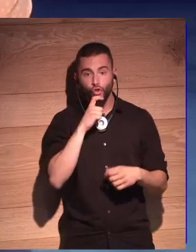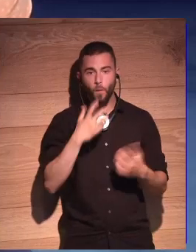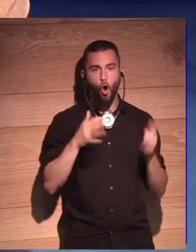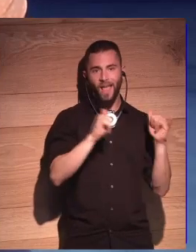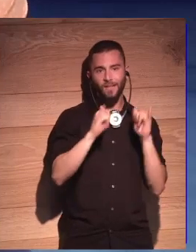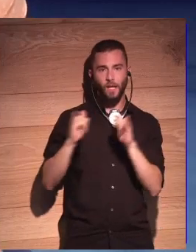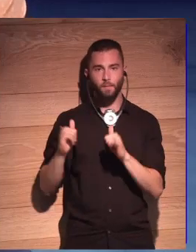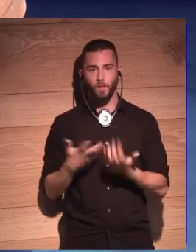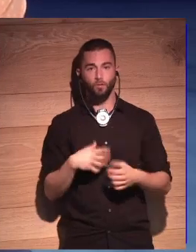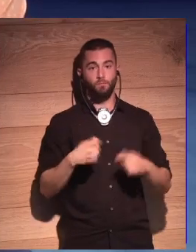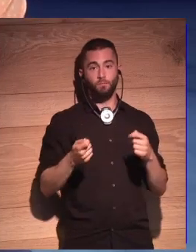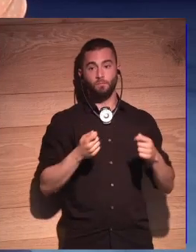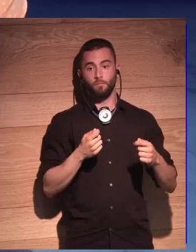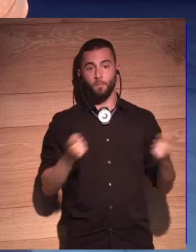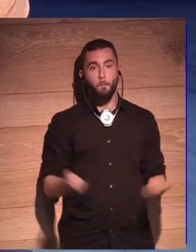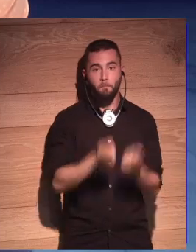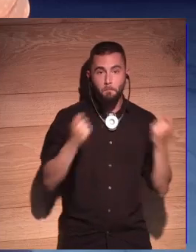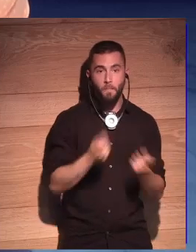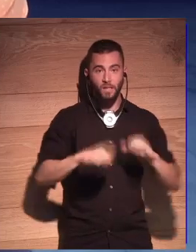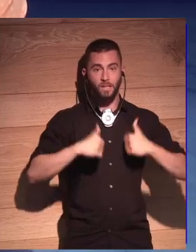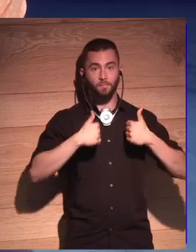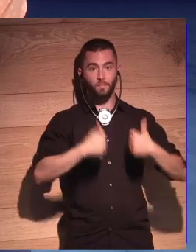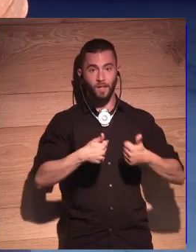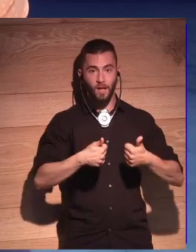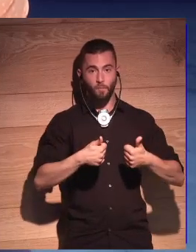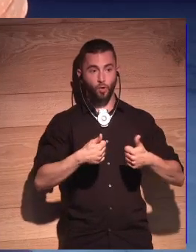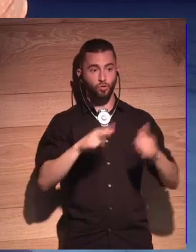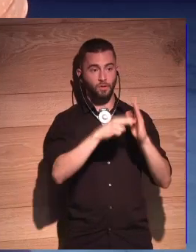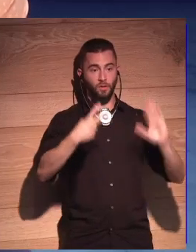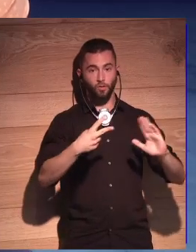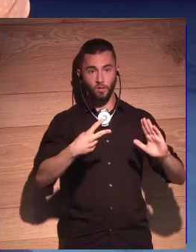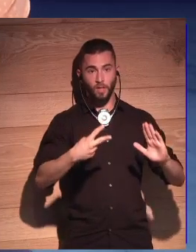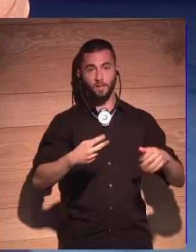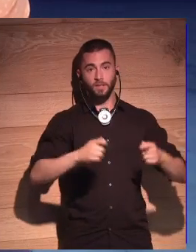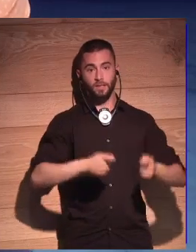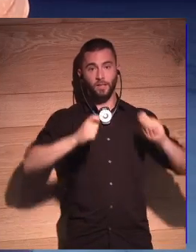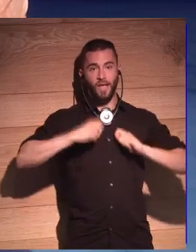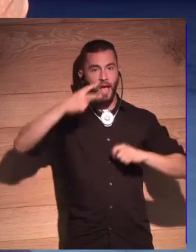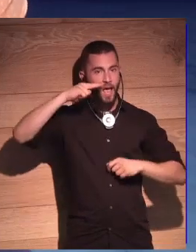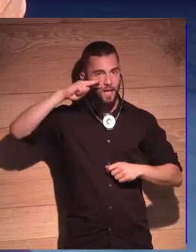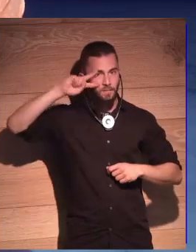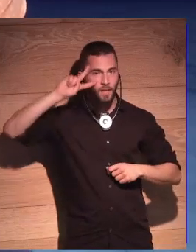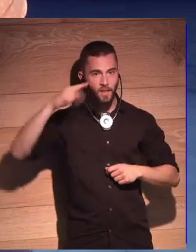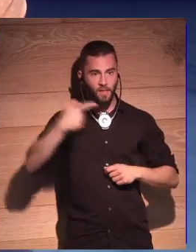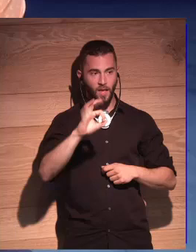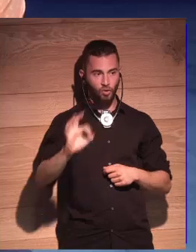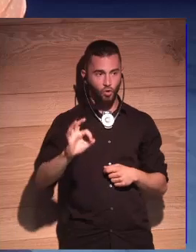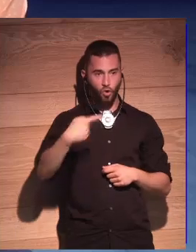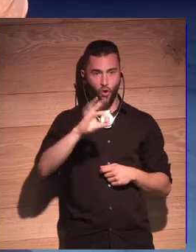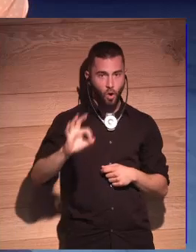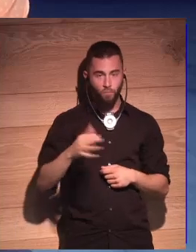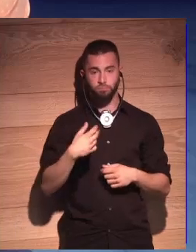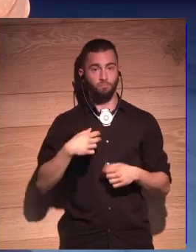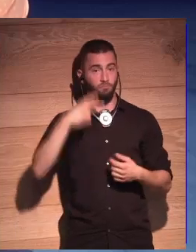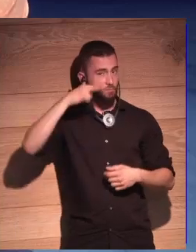areas through entertainment. We started in the marketing world because these technologies